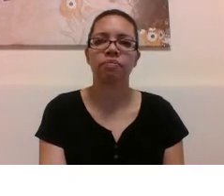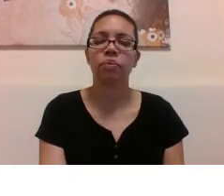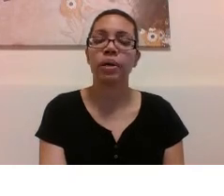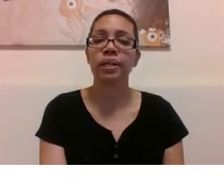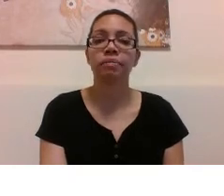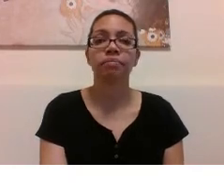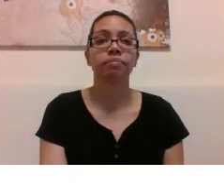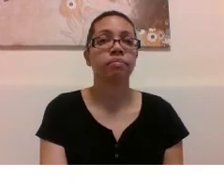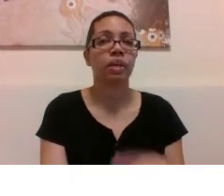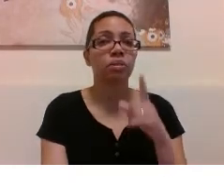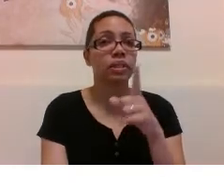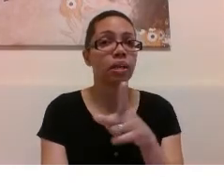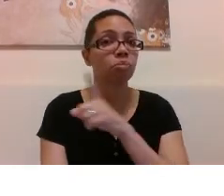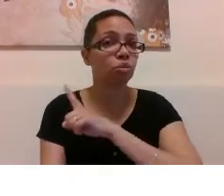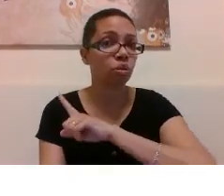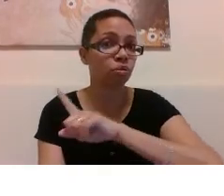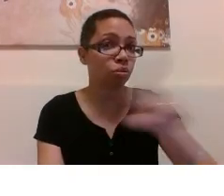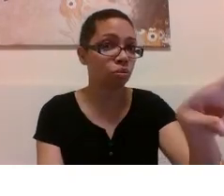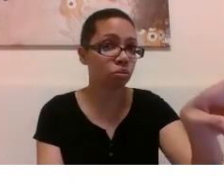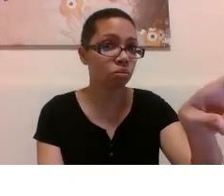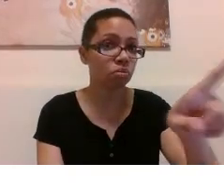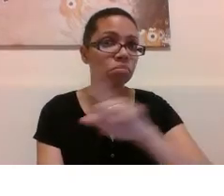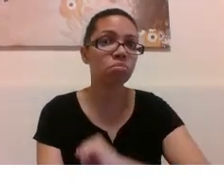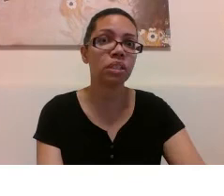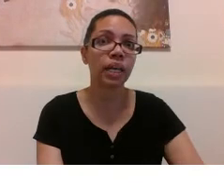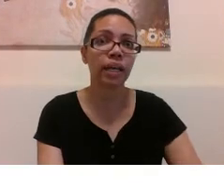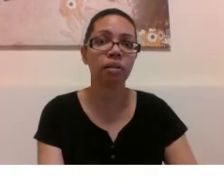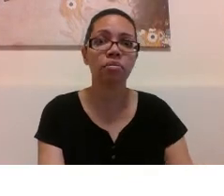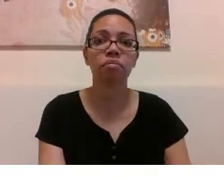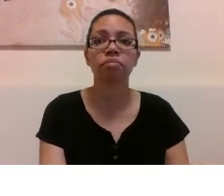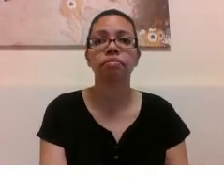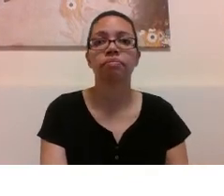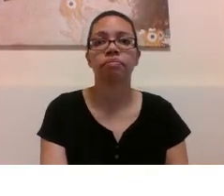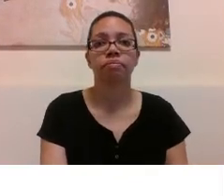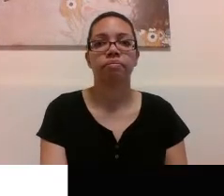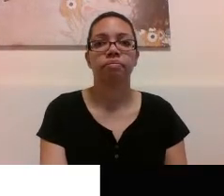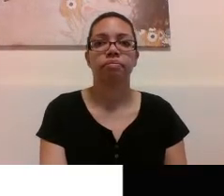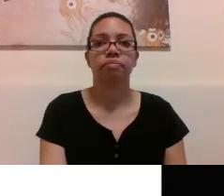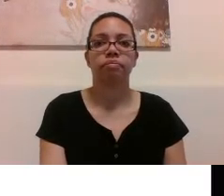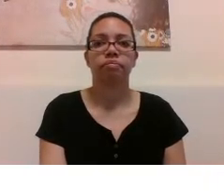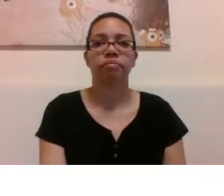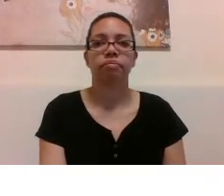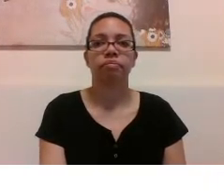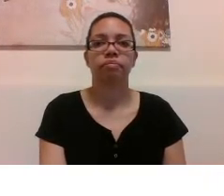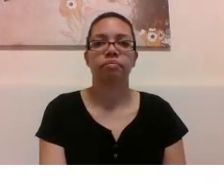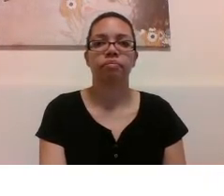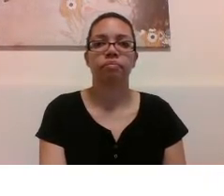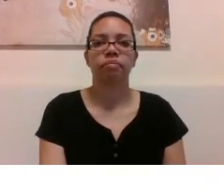did. Well, now it's time to go to Yale.